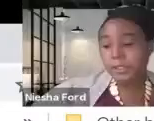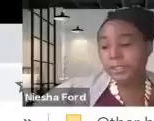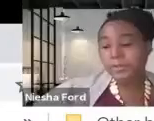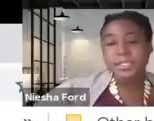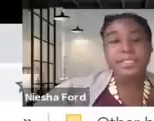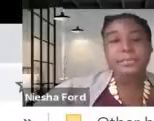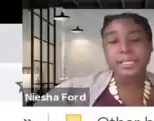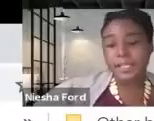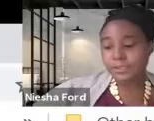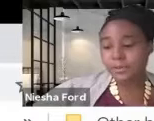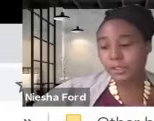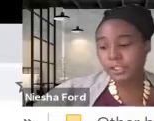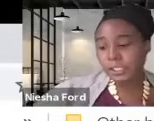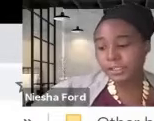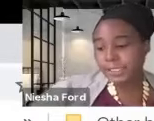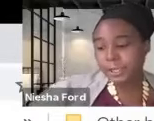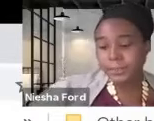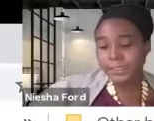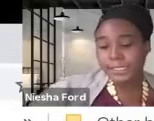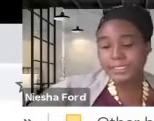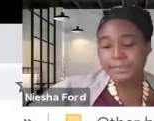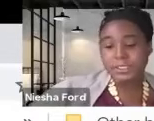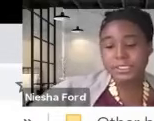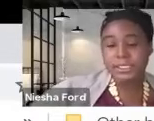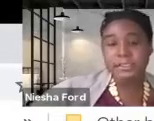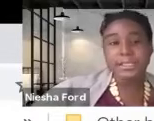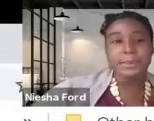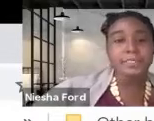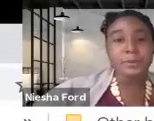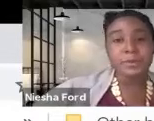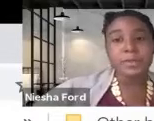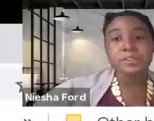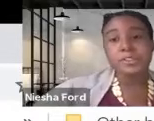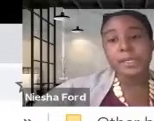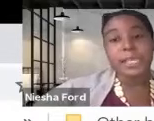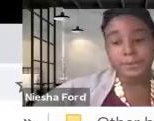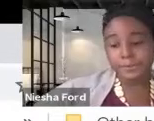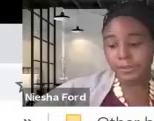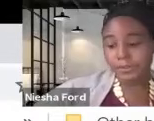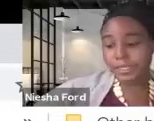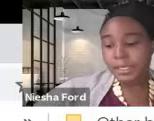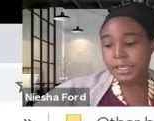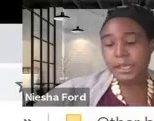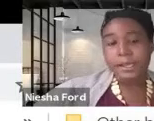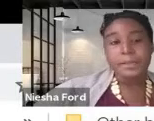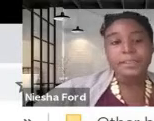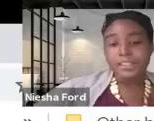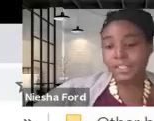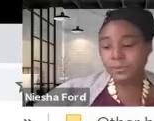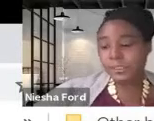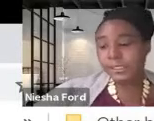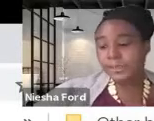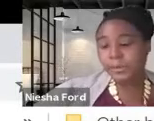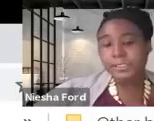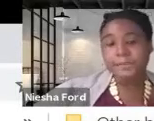we could be using something like this worksheet to help us get as much details as possible when we're doing interviews. This